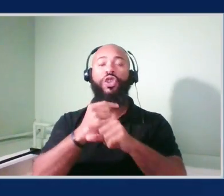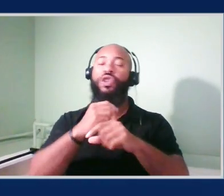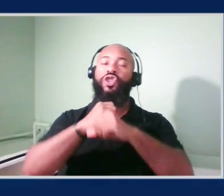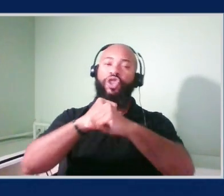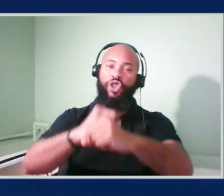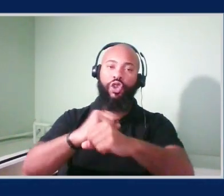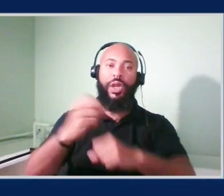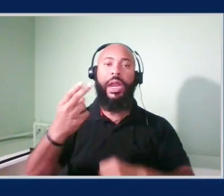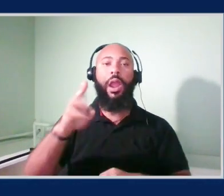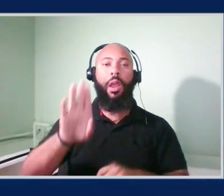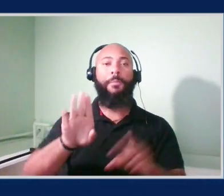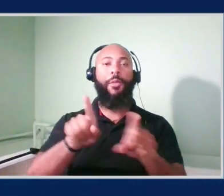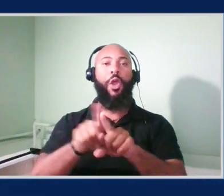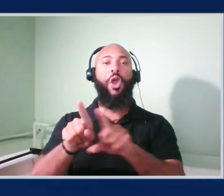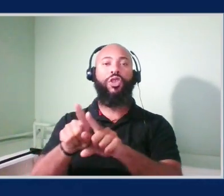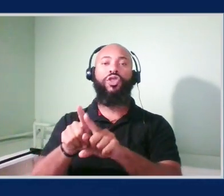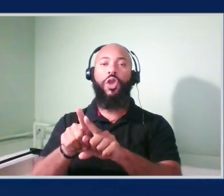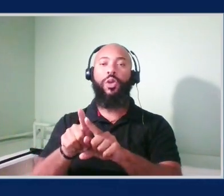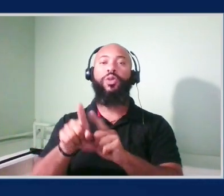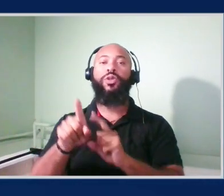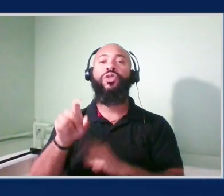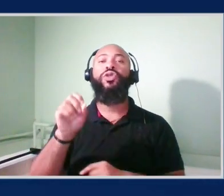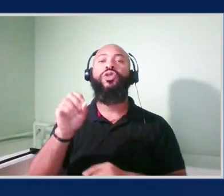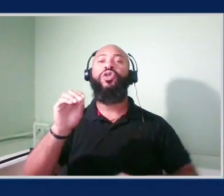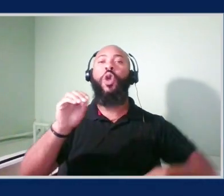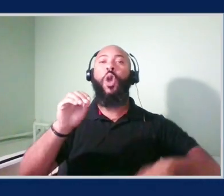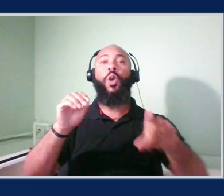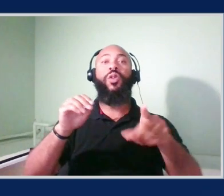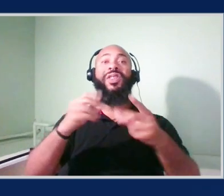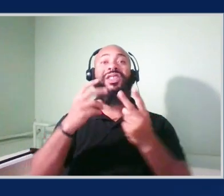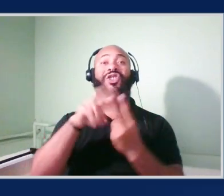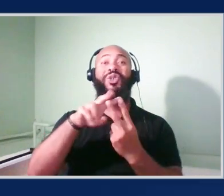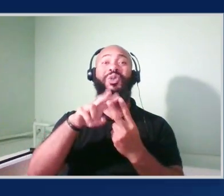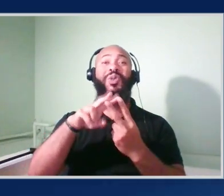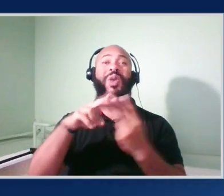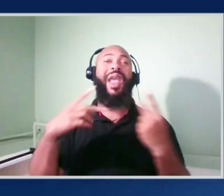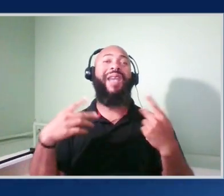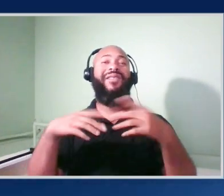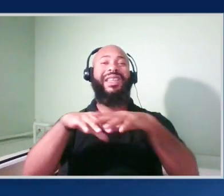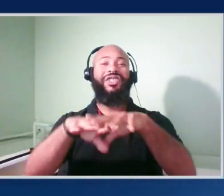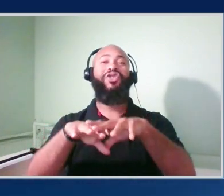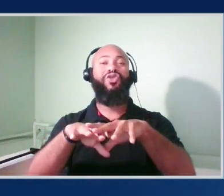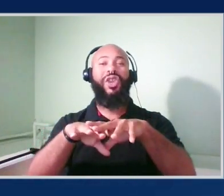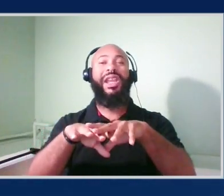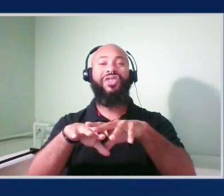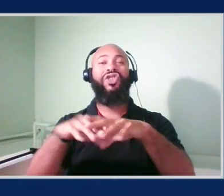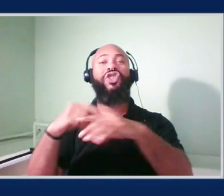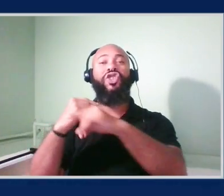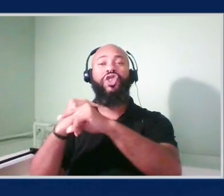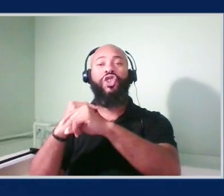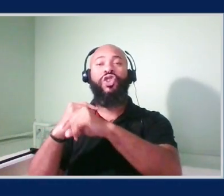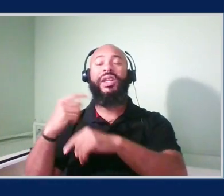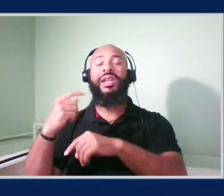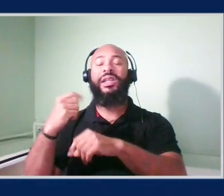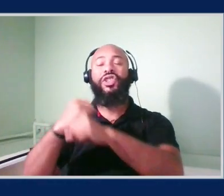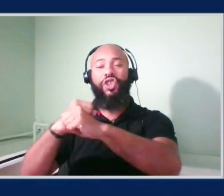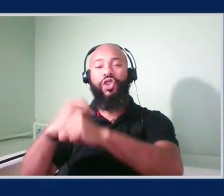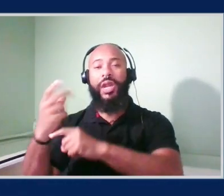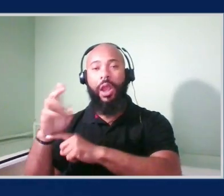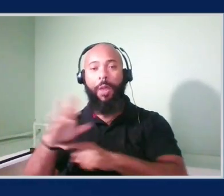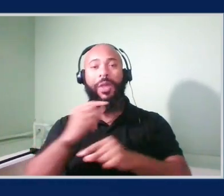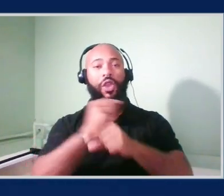default, Guard Duty and Security Hub have an integration. And I'll show you what that looks like